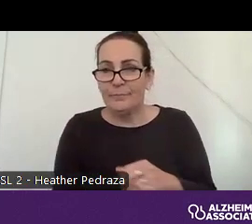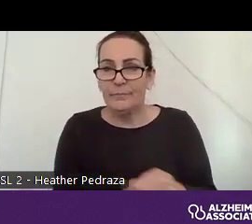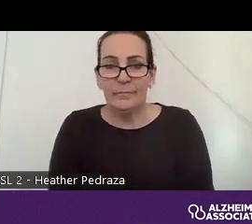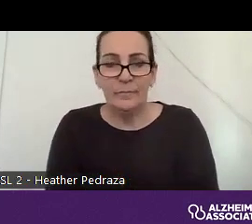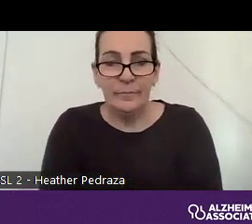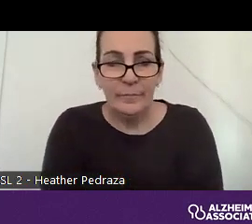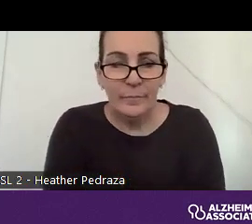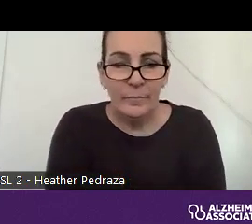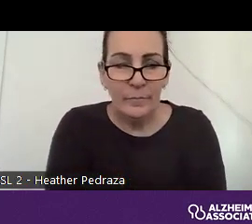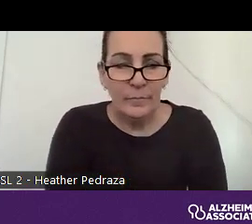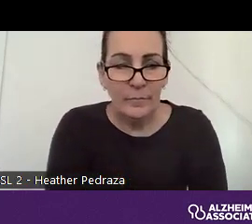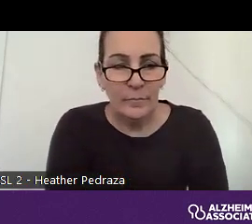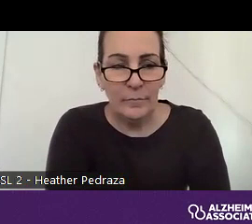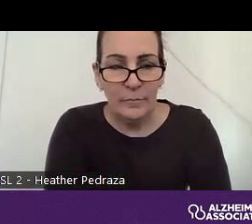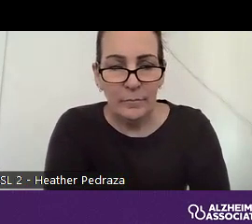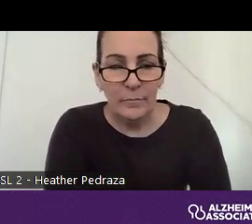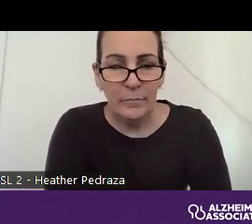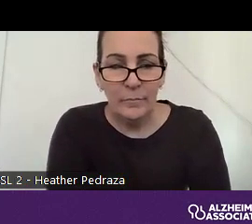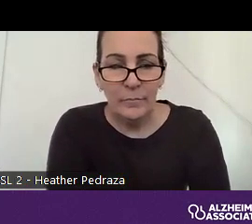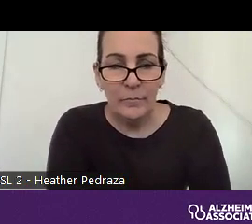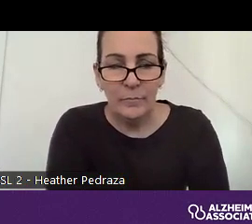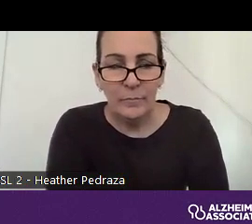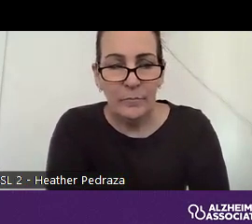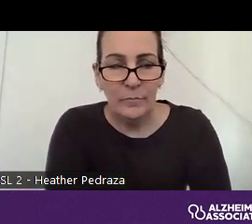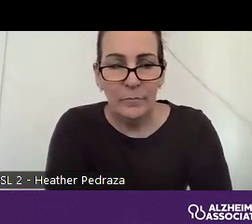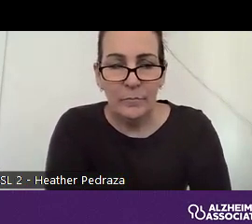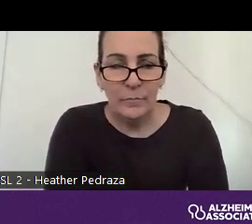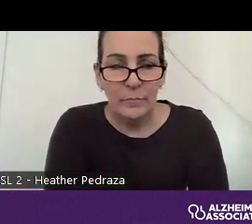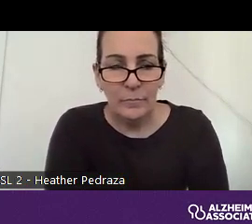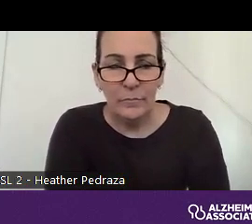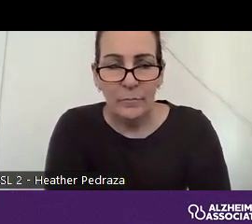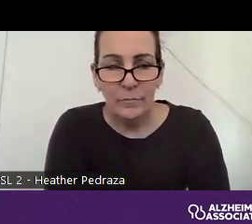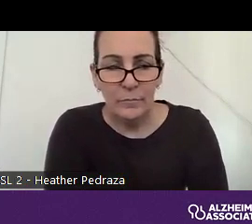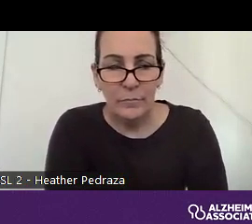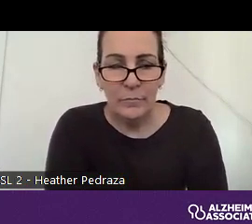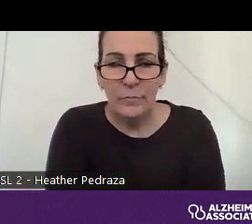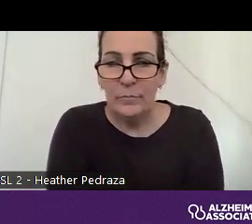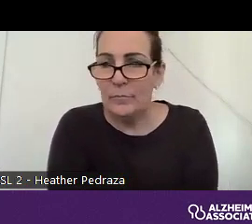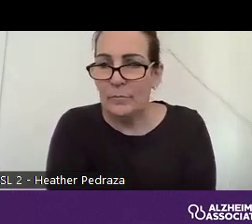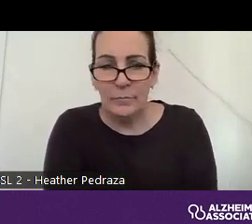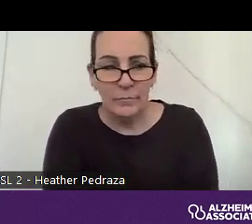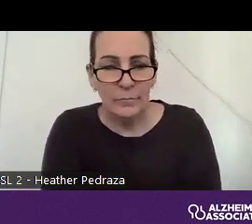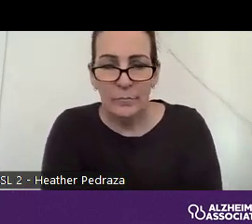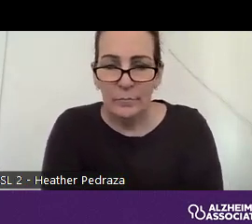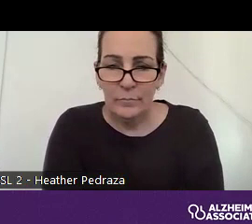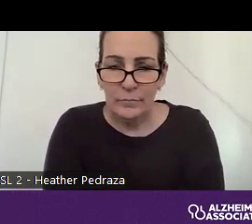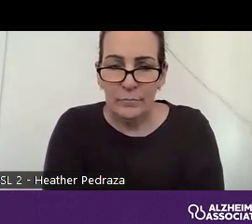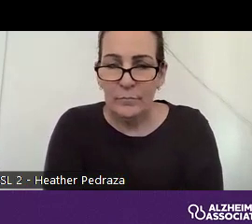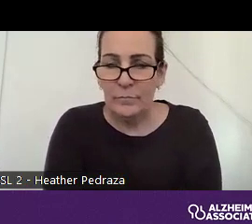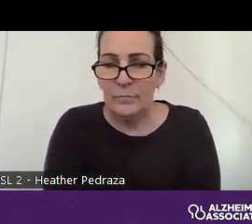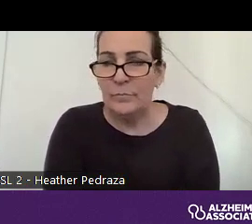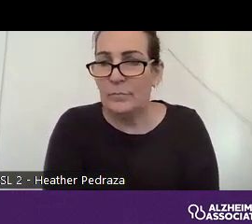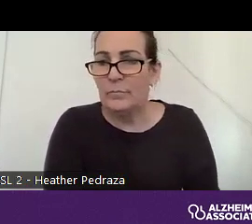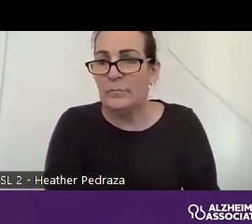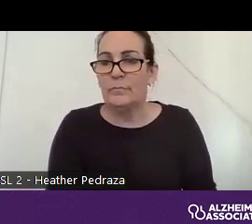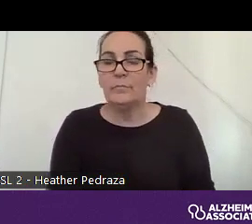a lot of hands-on guidance as we think about implementing what a recipe for lifestyle